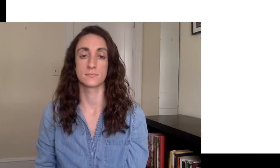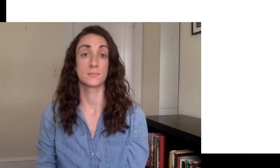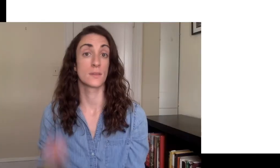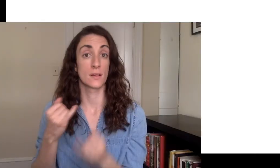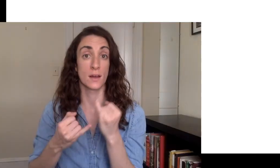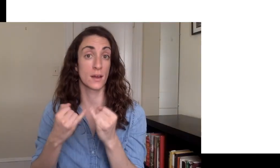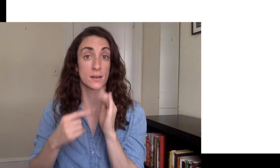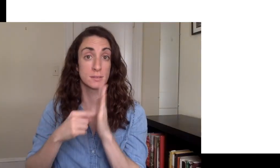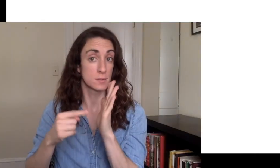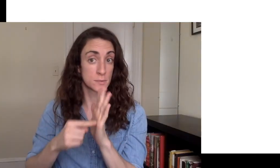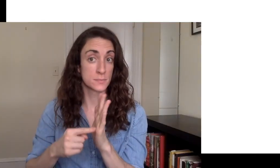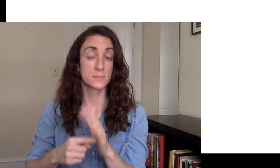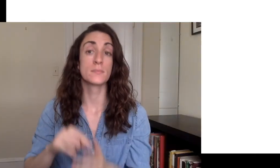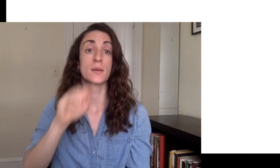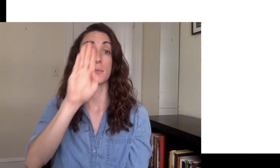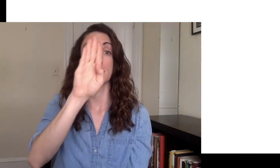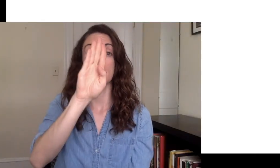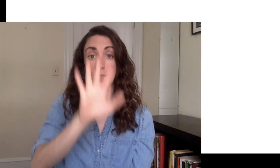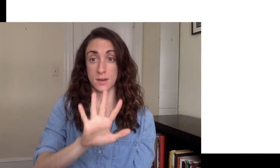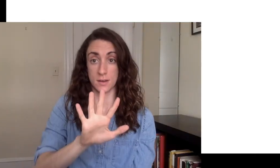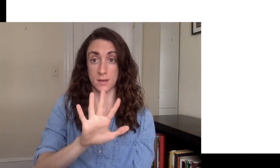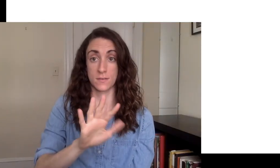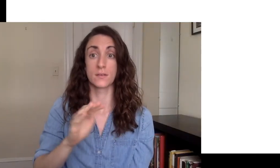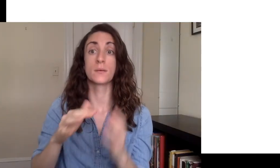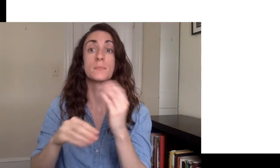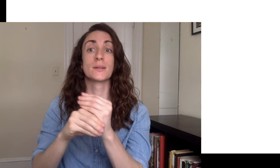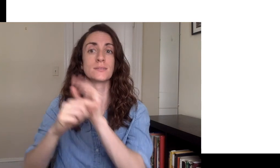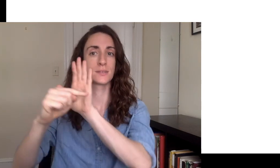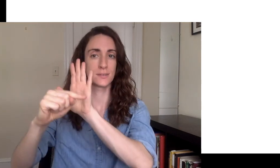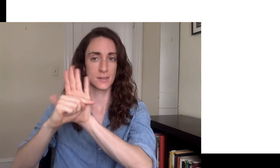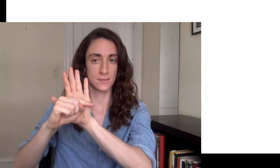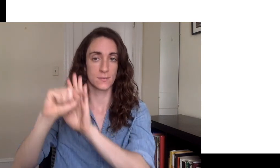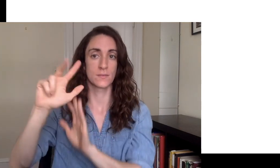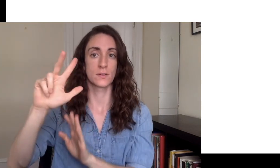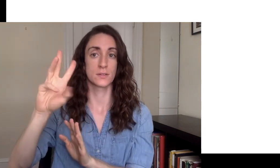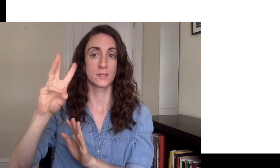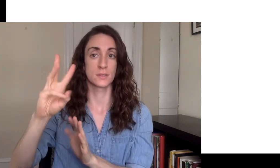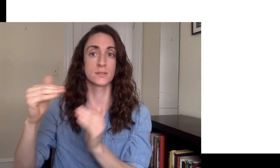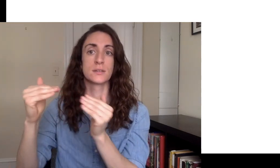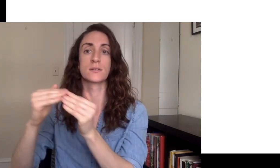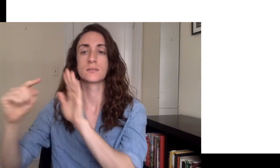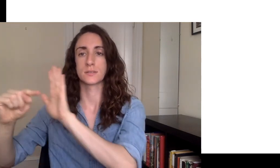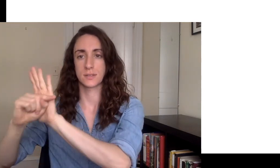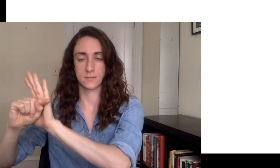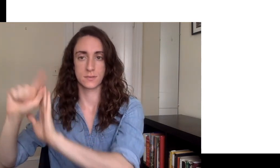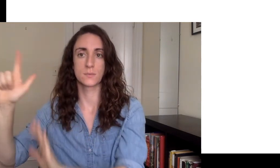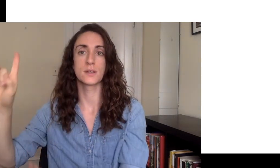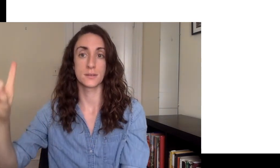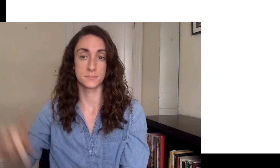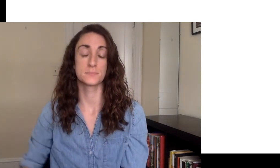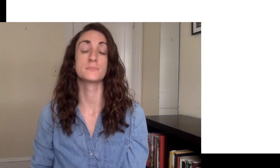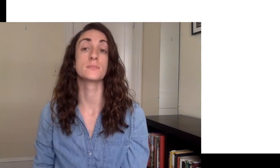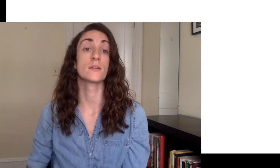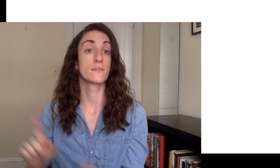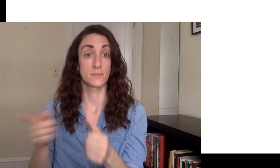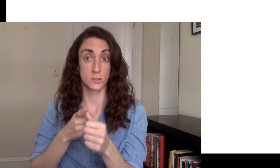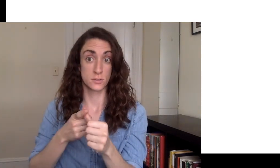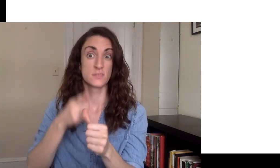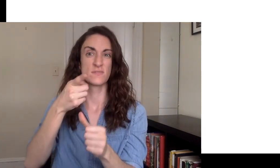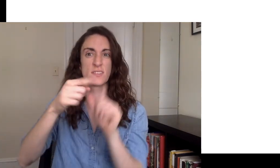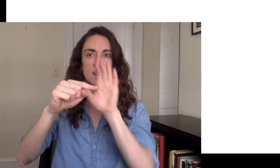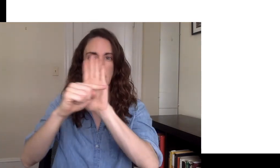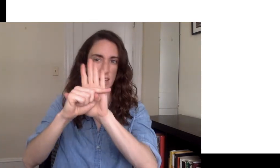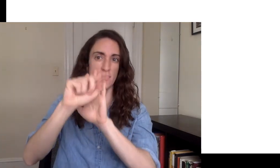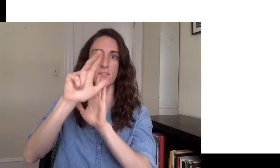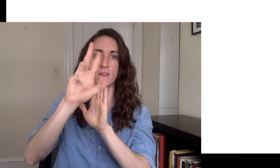In this last example, we have b divided by 5 plus negative 36 equals negative 28. So again, first we'll deal